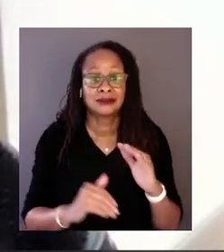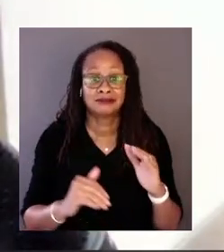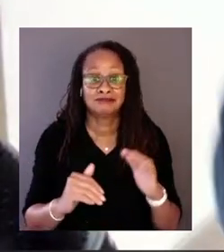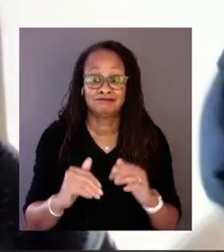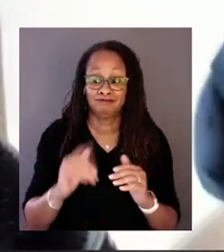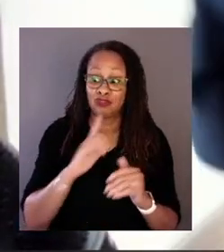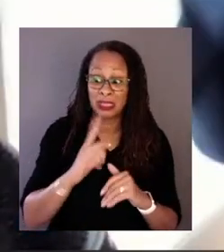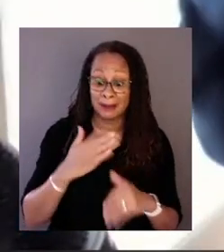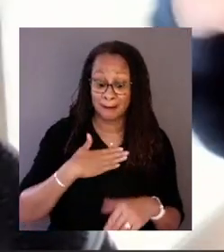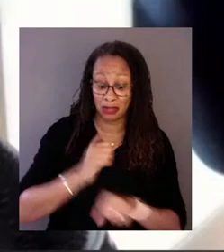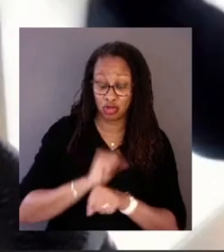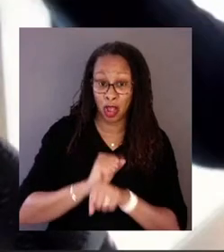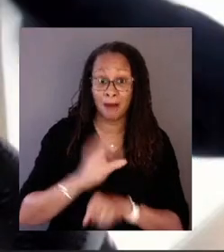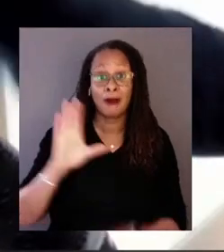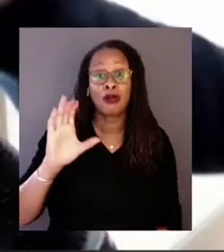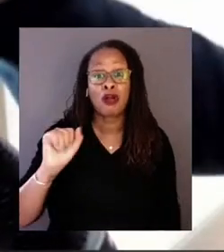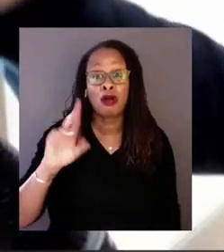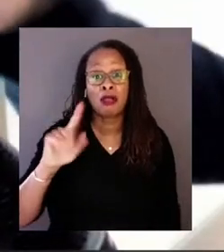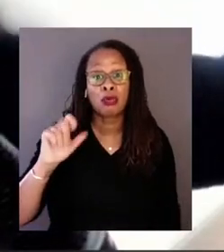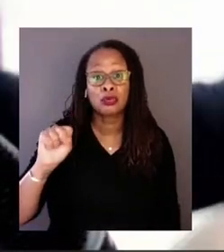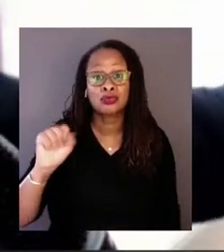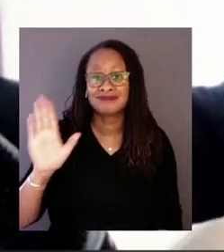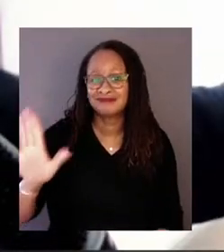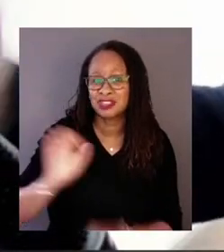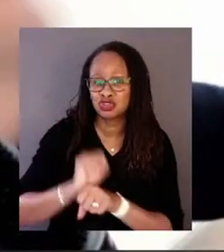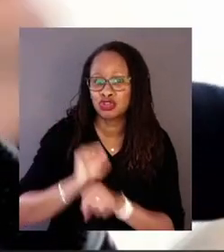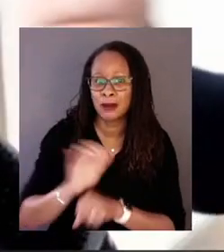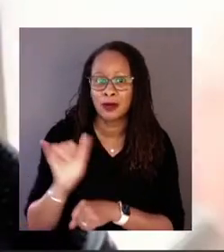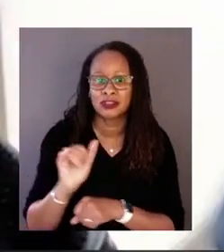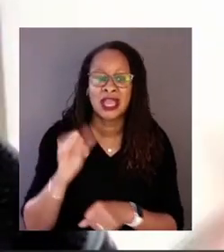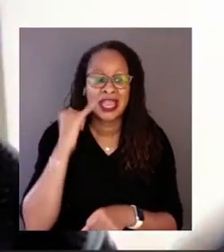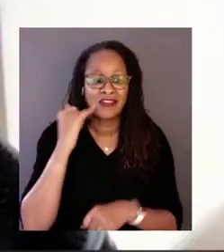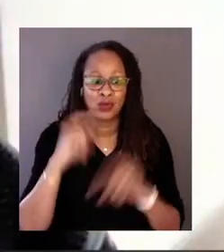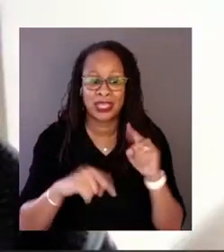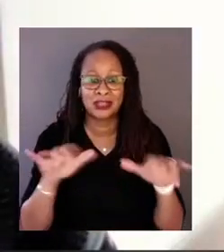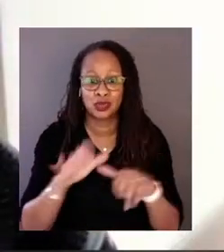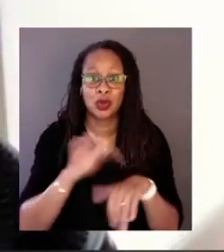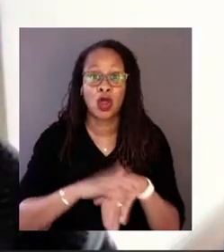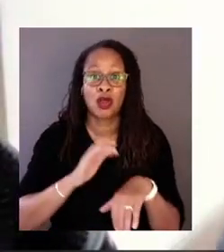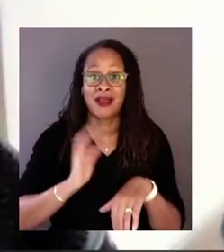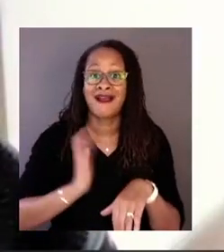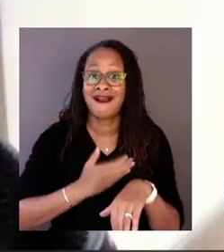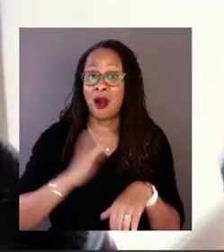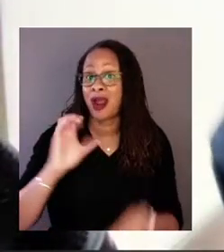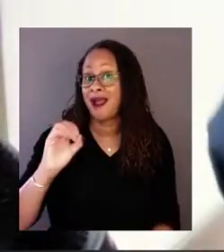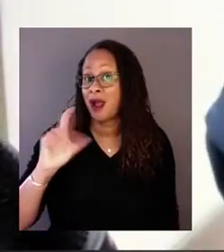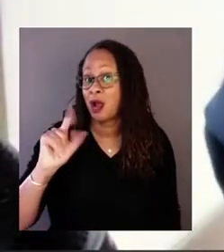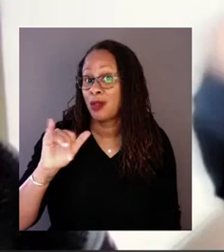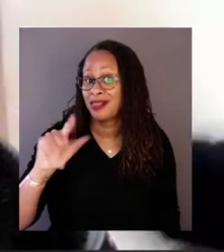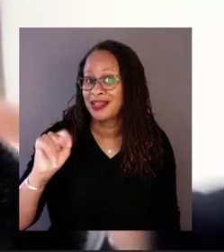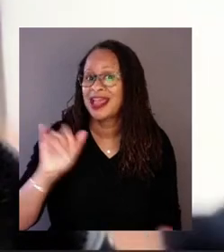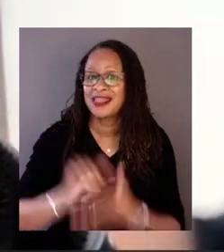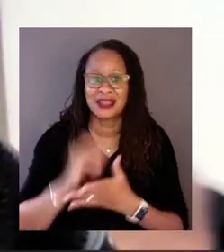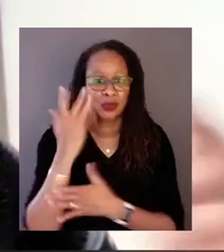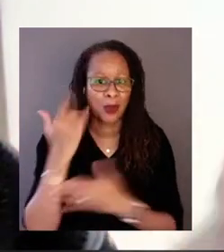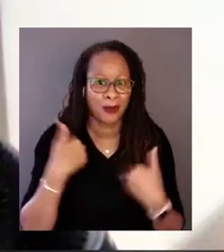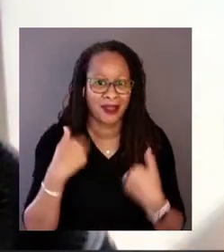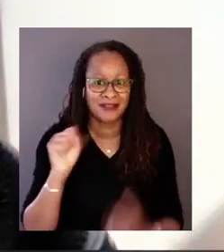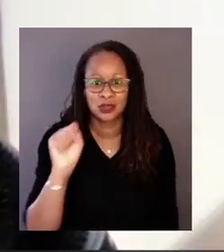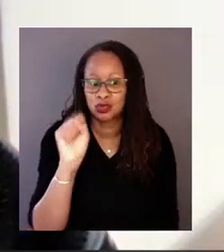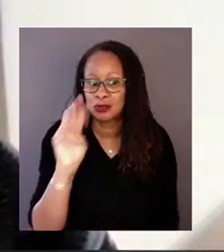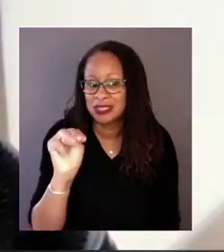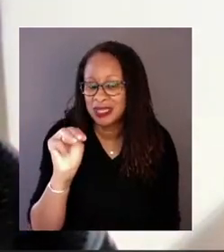to, if we can't just do it on our outlets, that's what social media is for. I'm always like, you